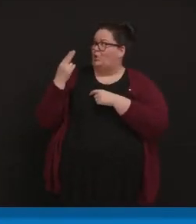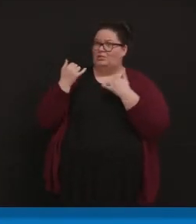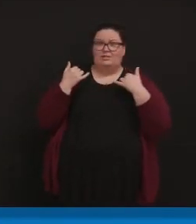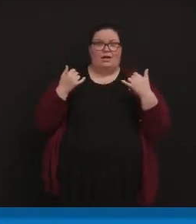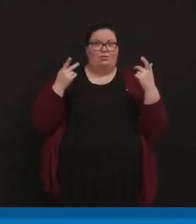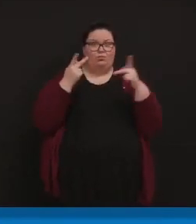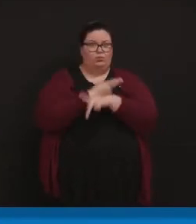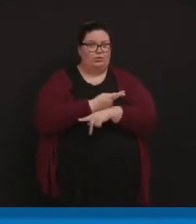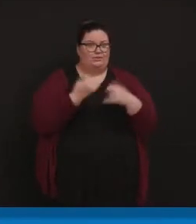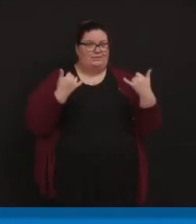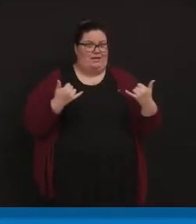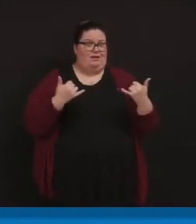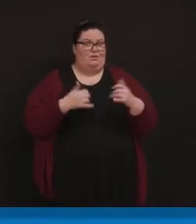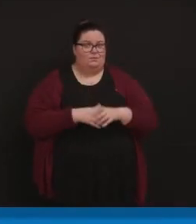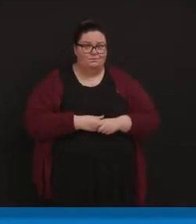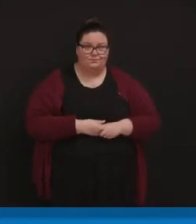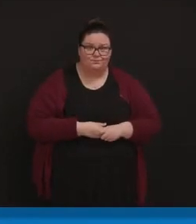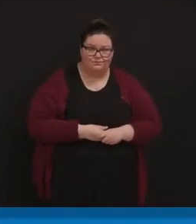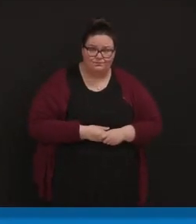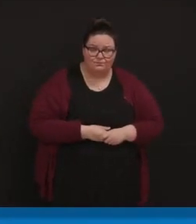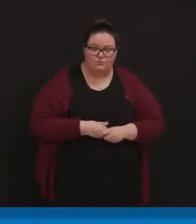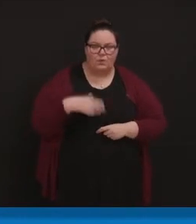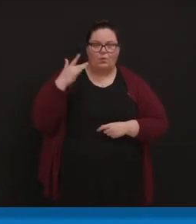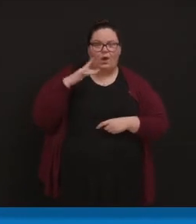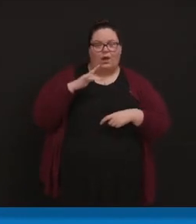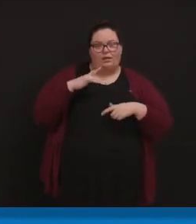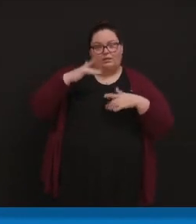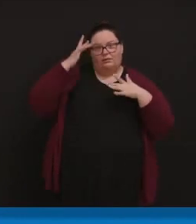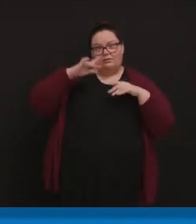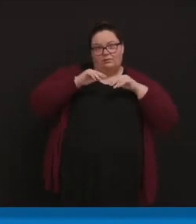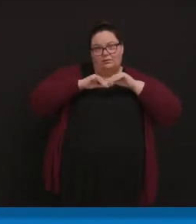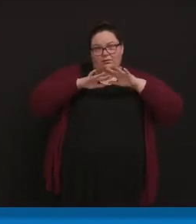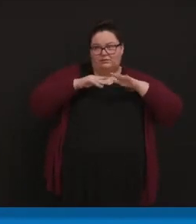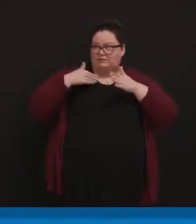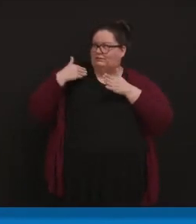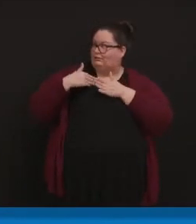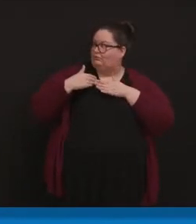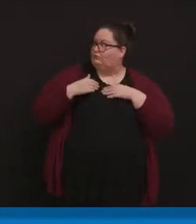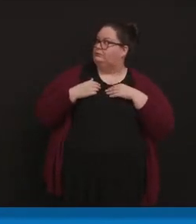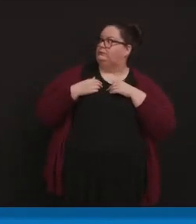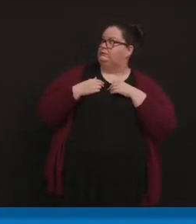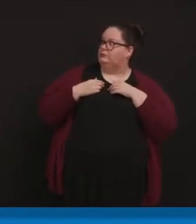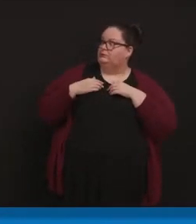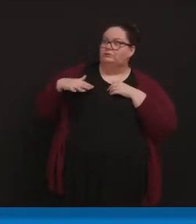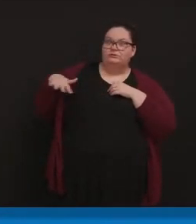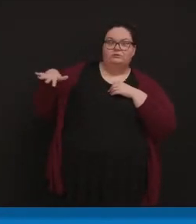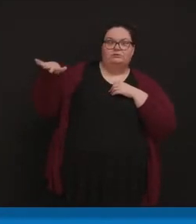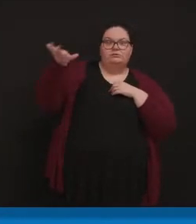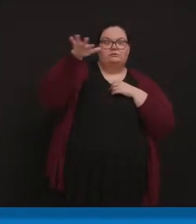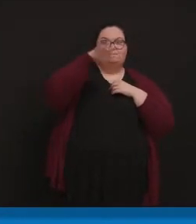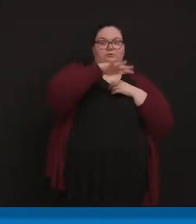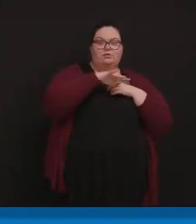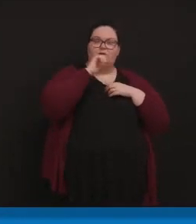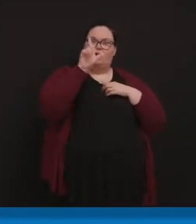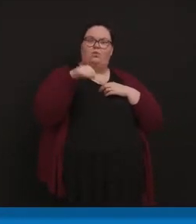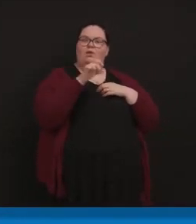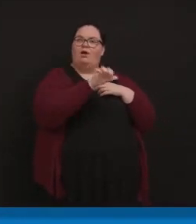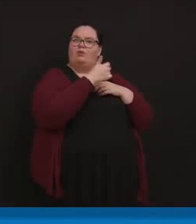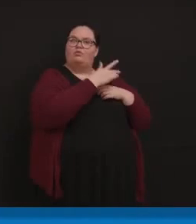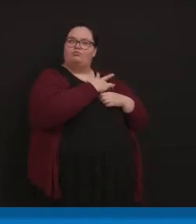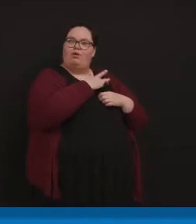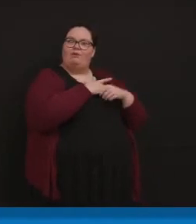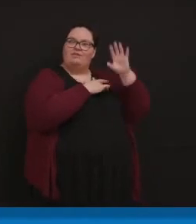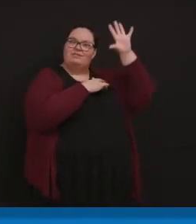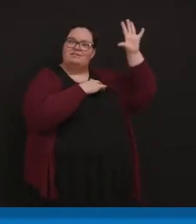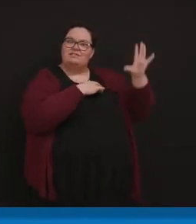argue perhaps even more difficult than that, as the virus is now not a faraway threat but is all around us, submerging provinces